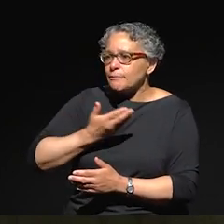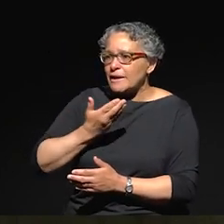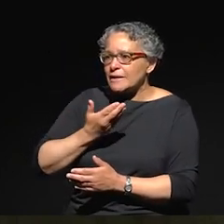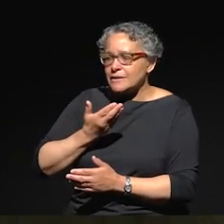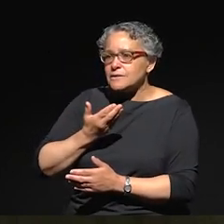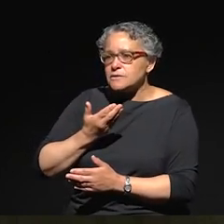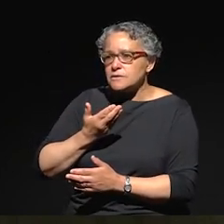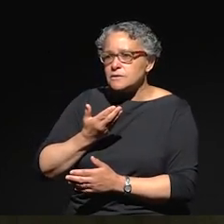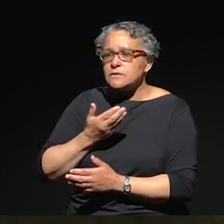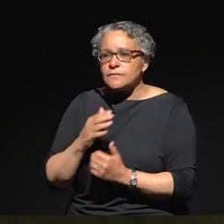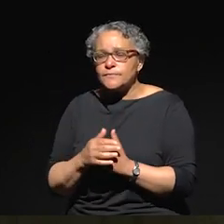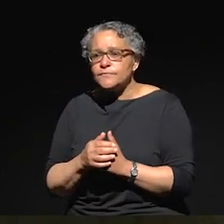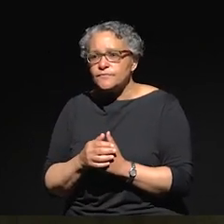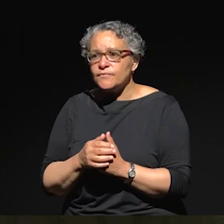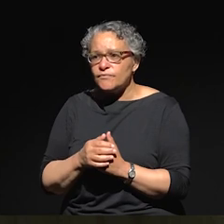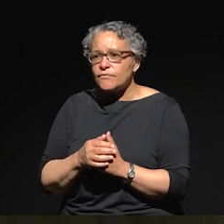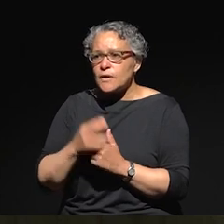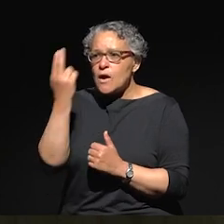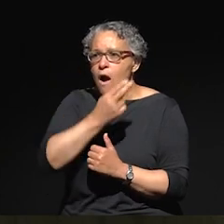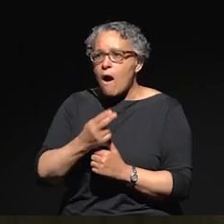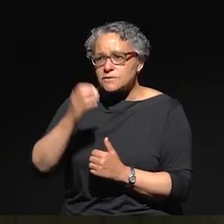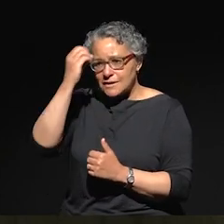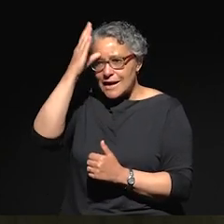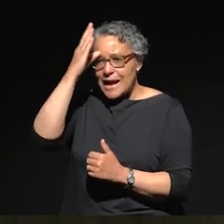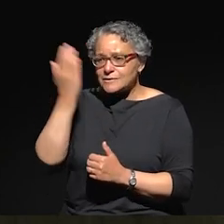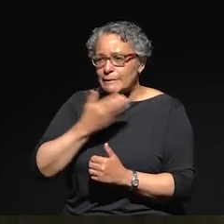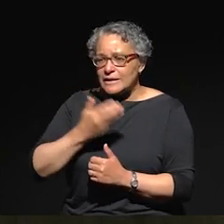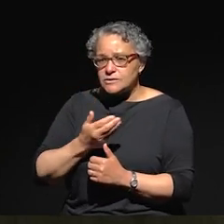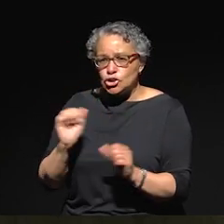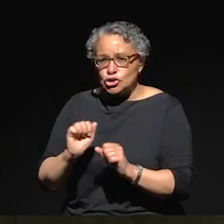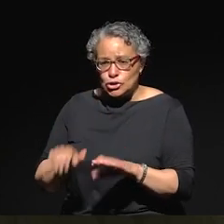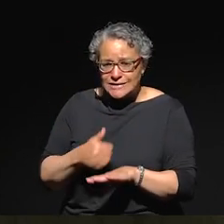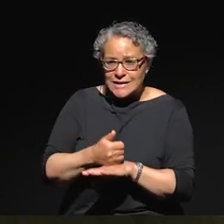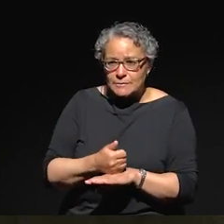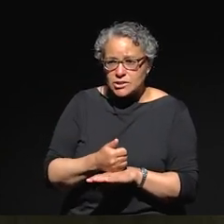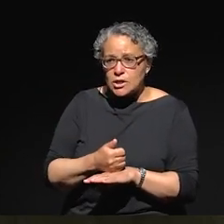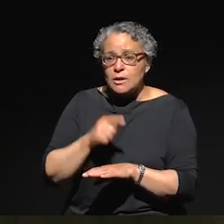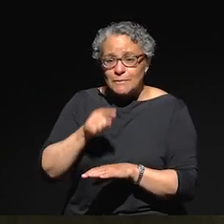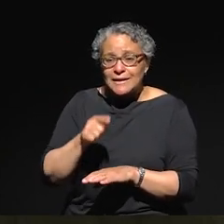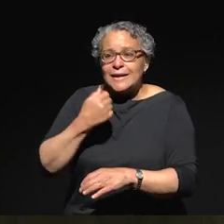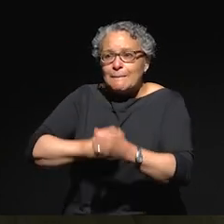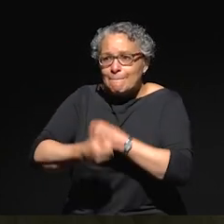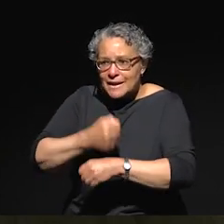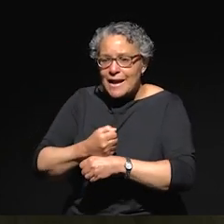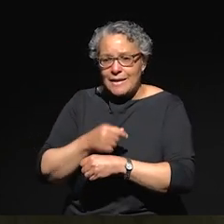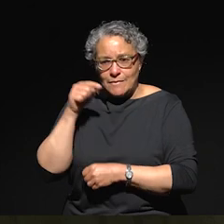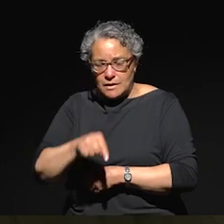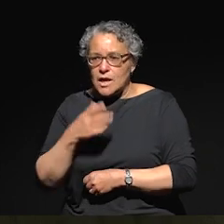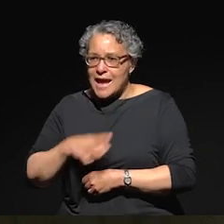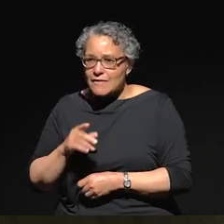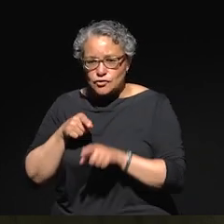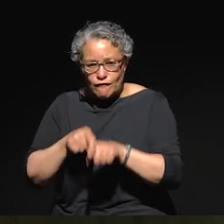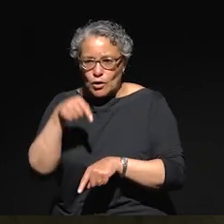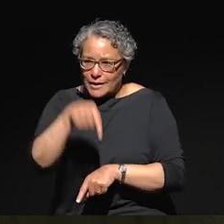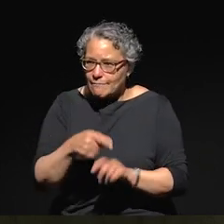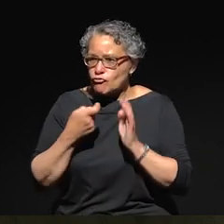towards mid-century. Art academies were not really established yet. But he became the baseline. This is the model. Raphael is the one you have to emulate